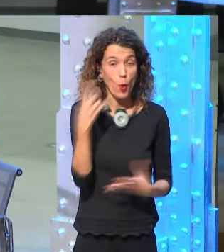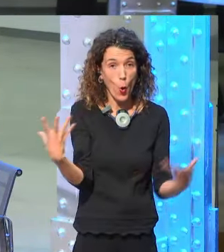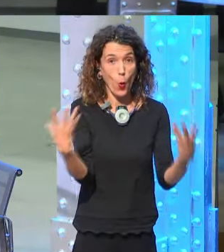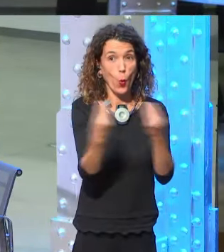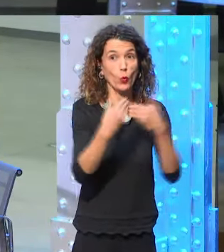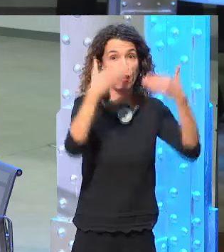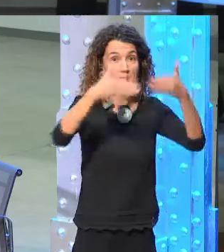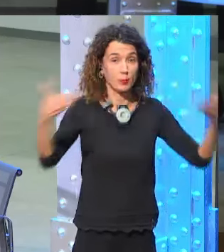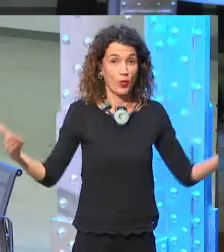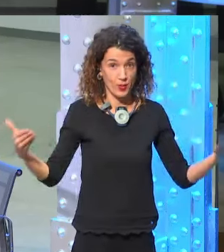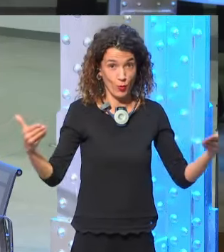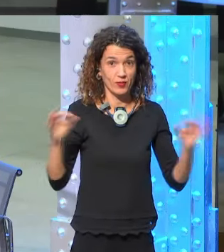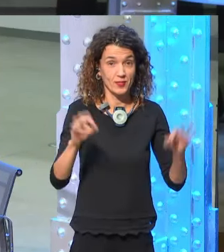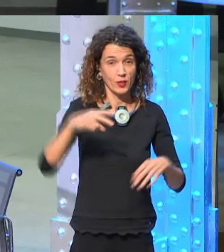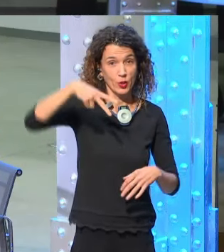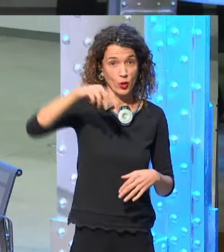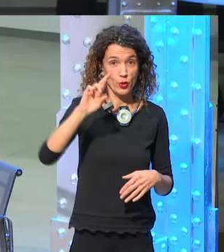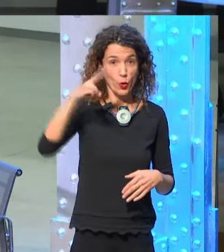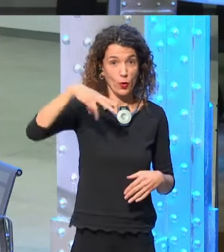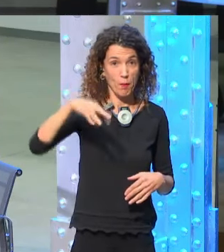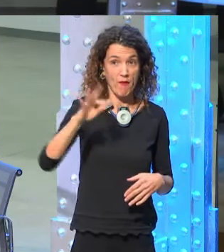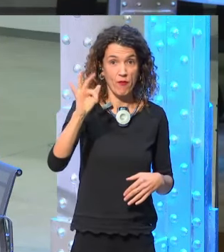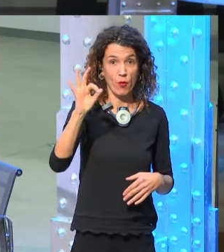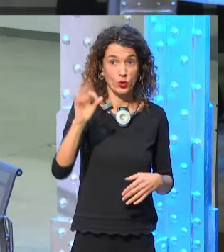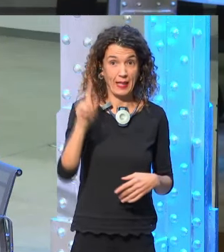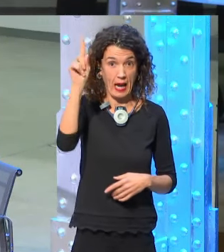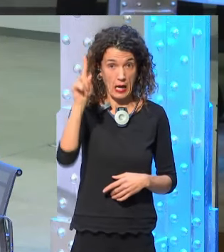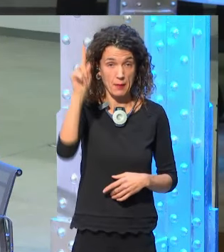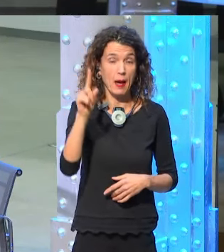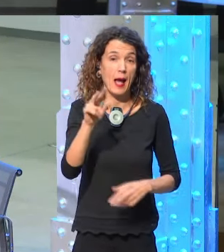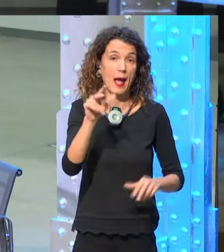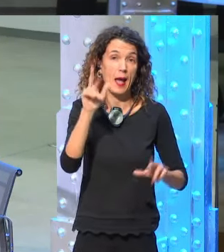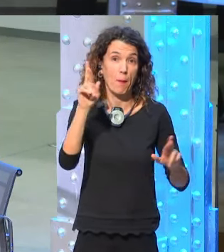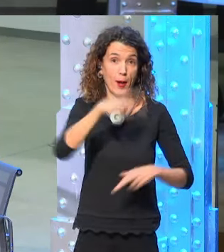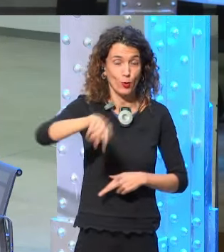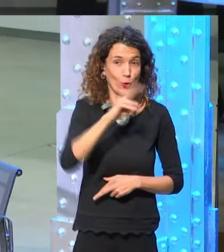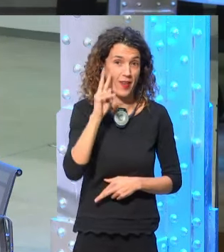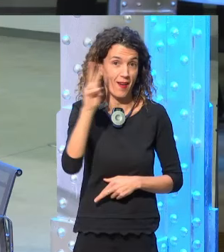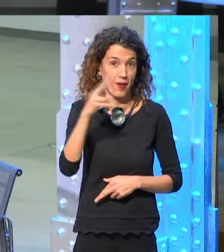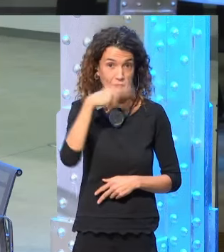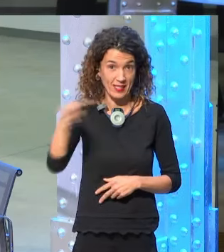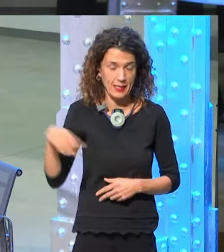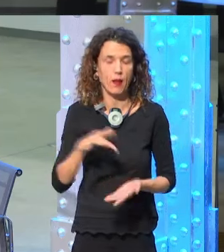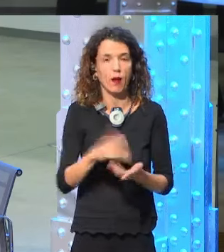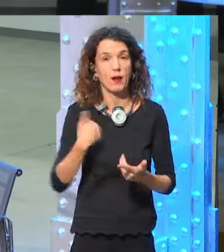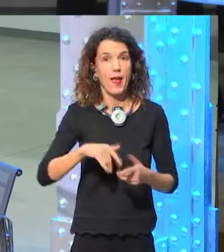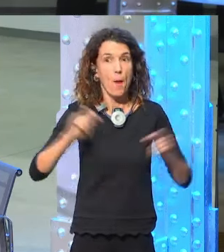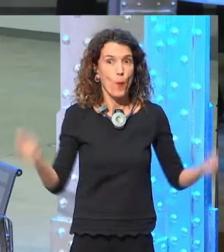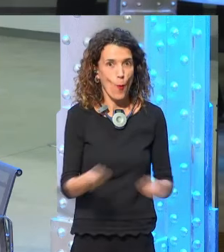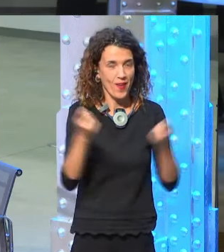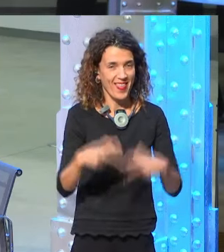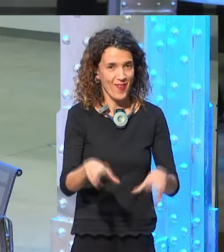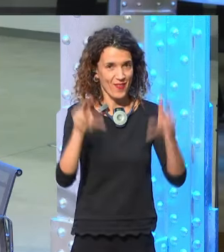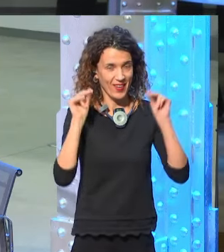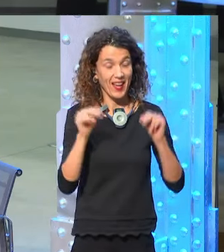in Espacio Telefónica, and alongside Mr. Norman Foster's exhibition